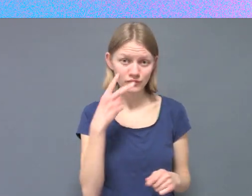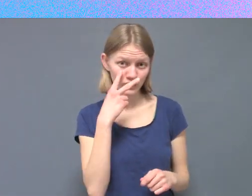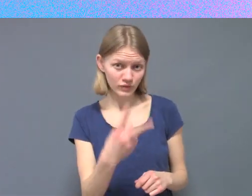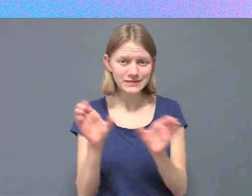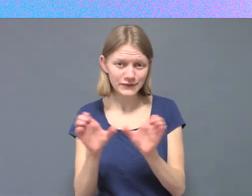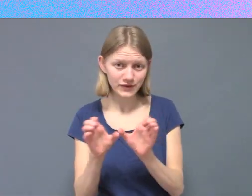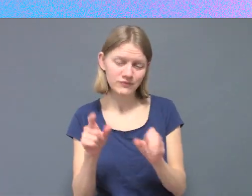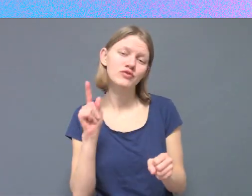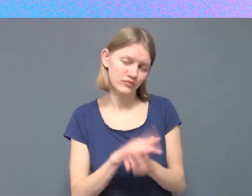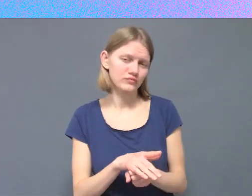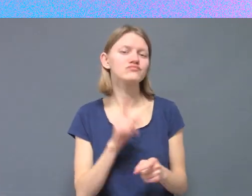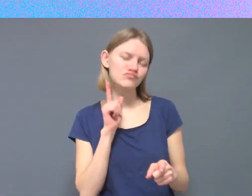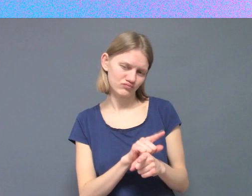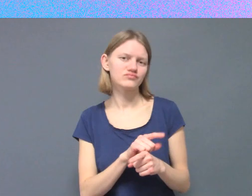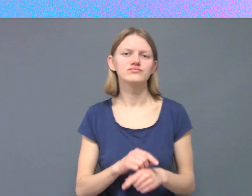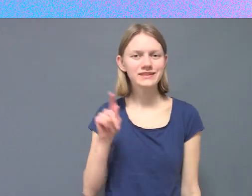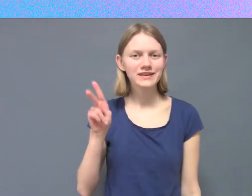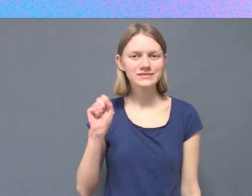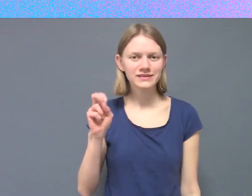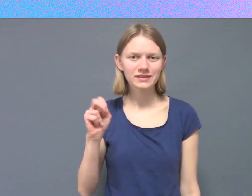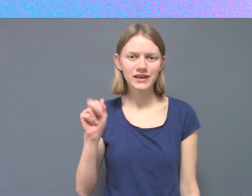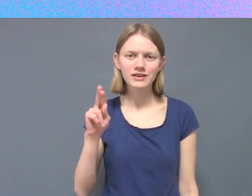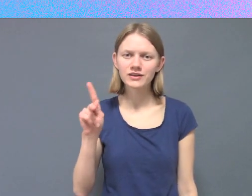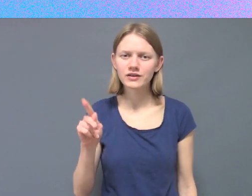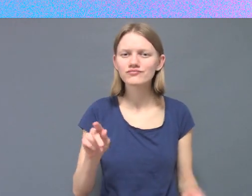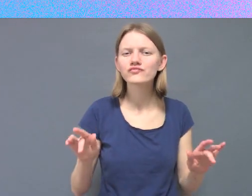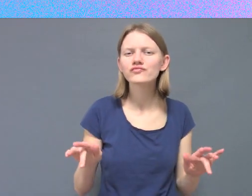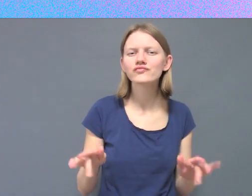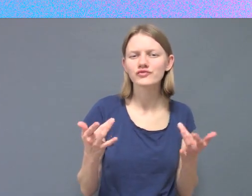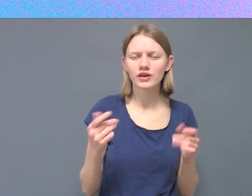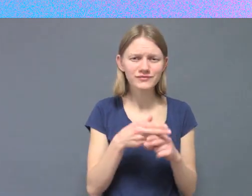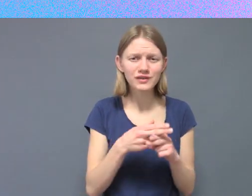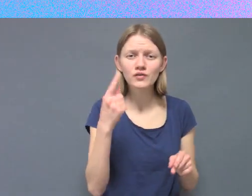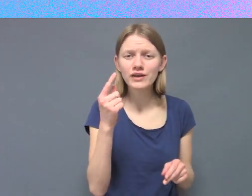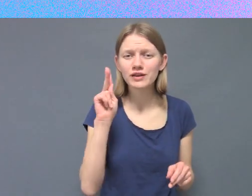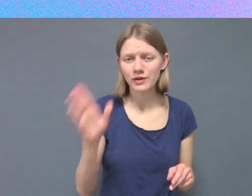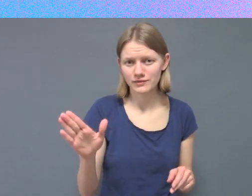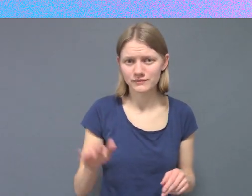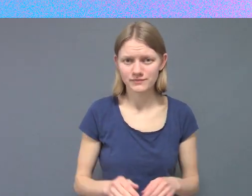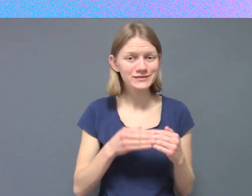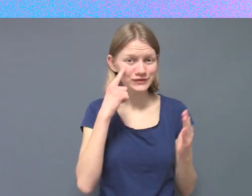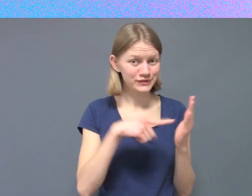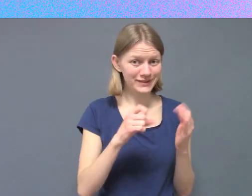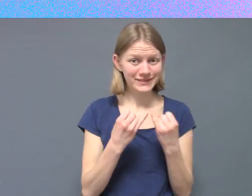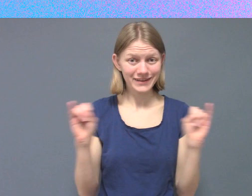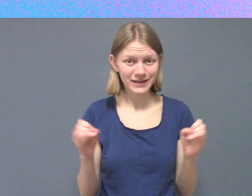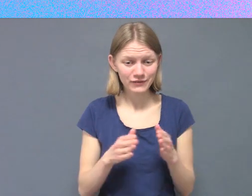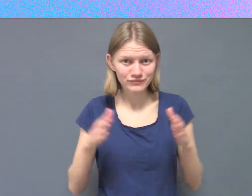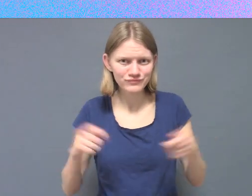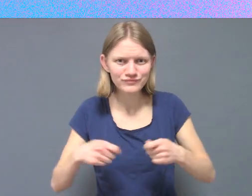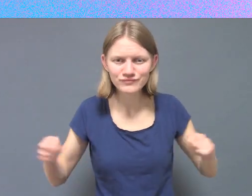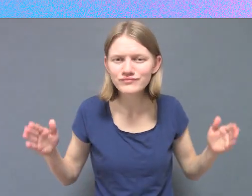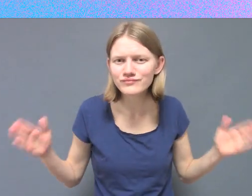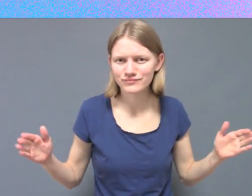of the blockchain is correct, and ZK-SNARKs play the role of certificates that confirm it. Instead of looking into the